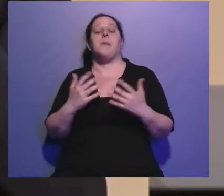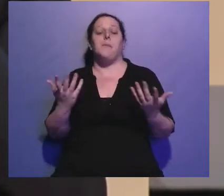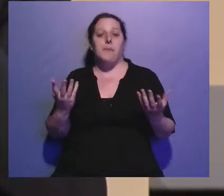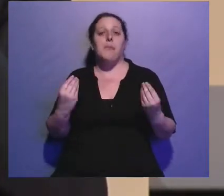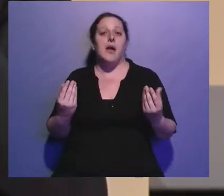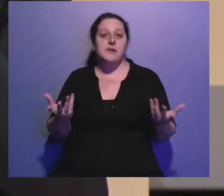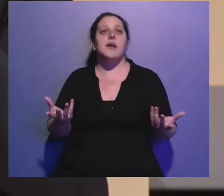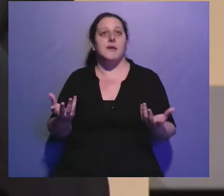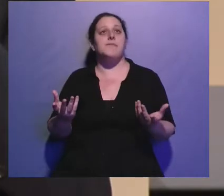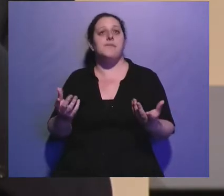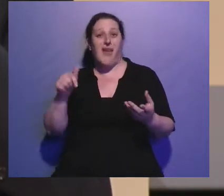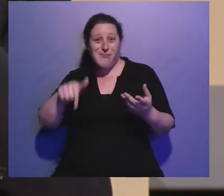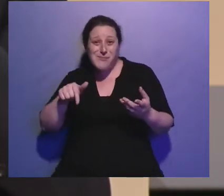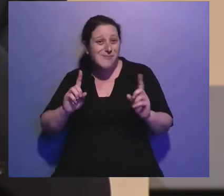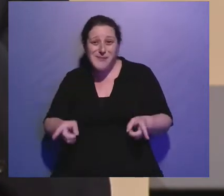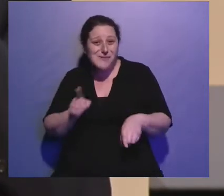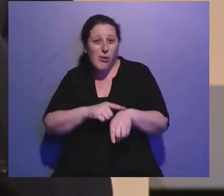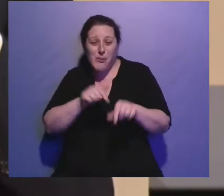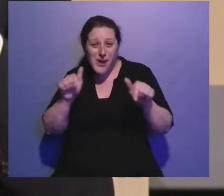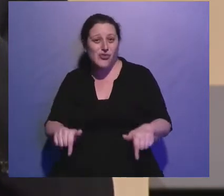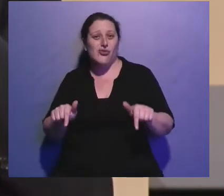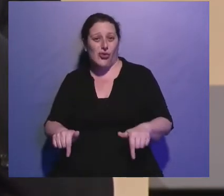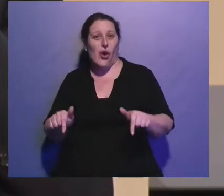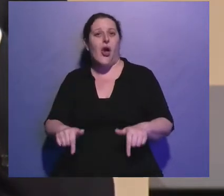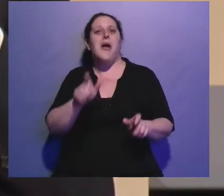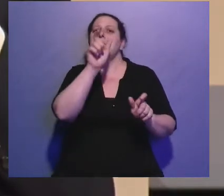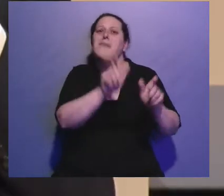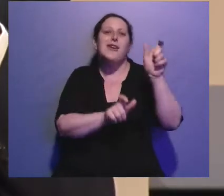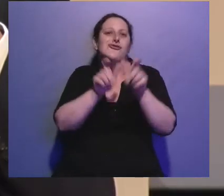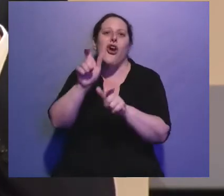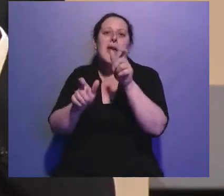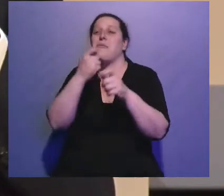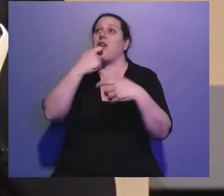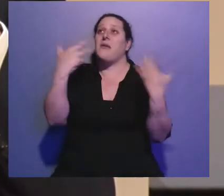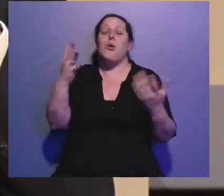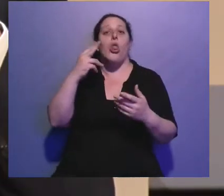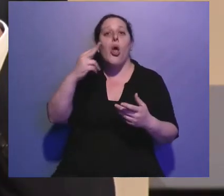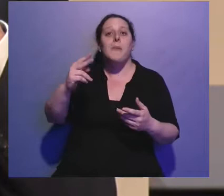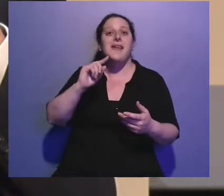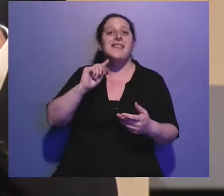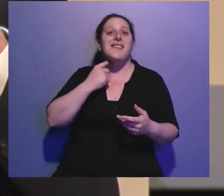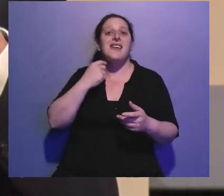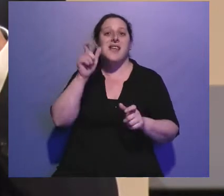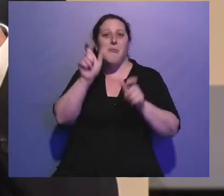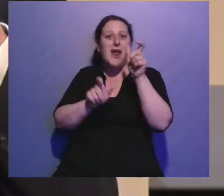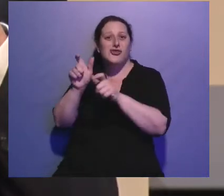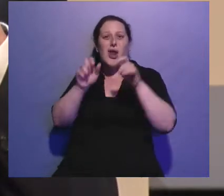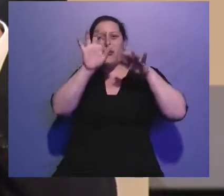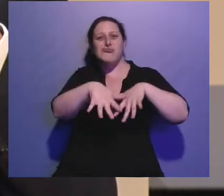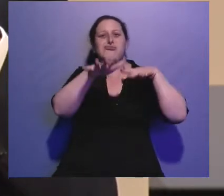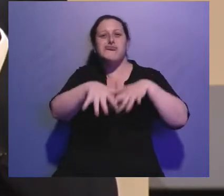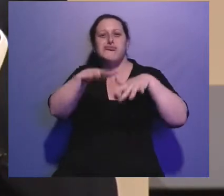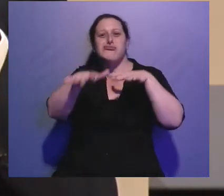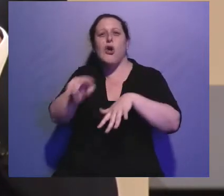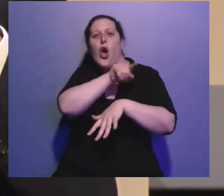in our country, but the people took to the streets in 2013. Millions